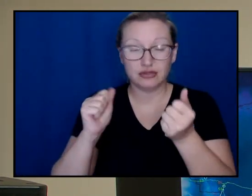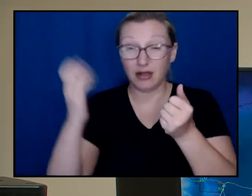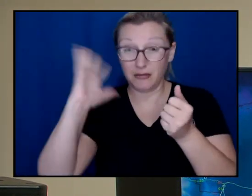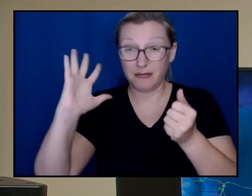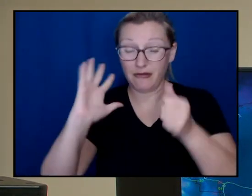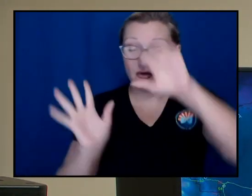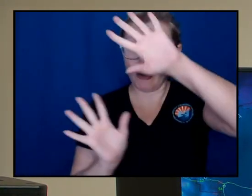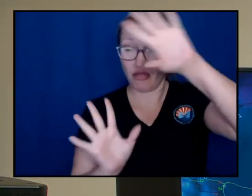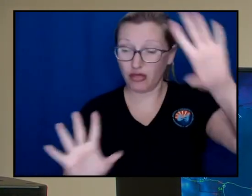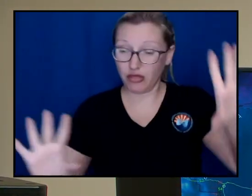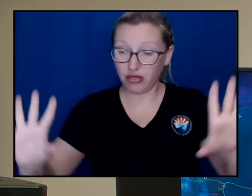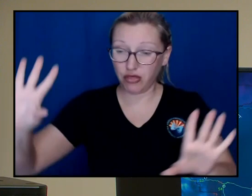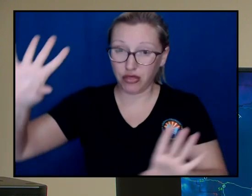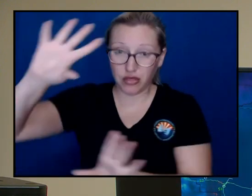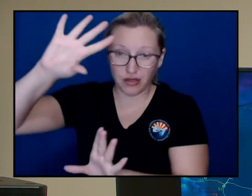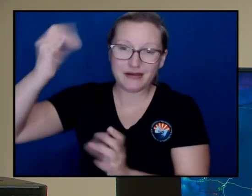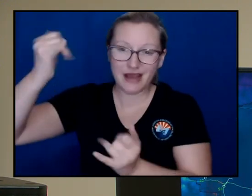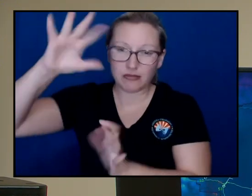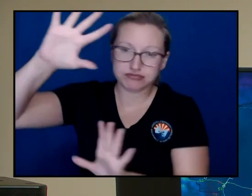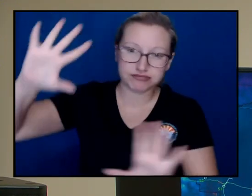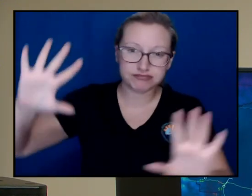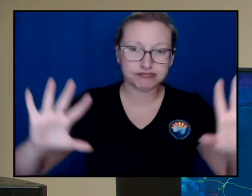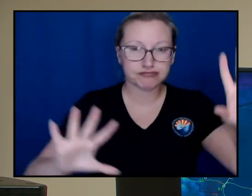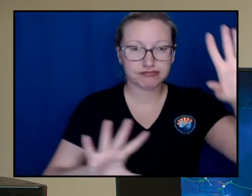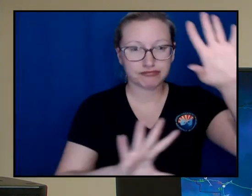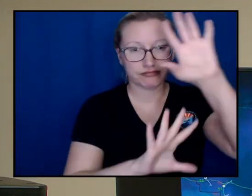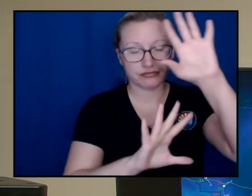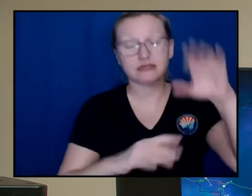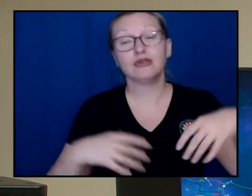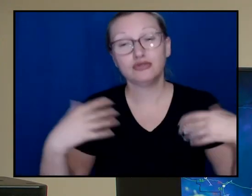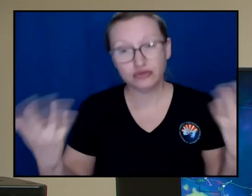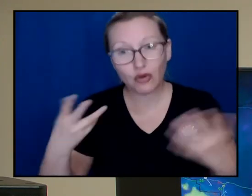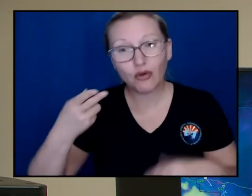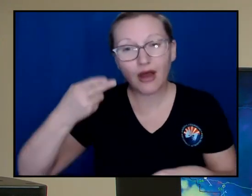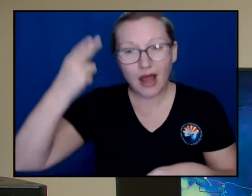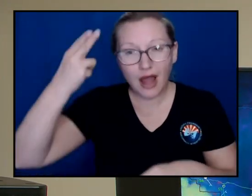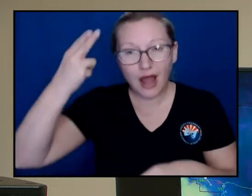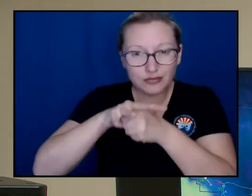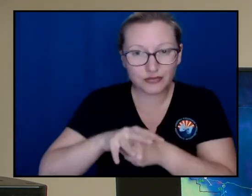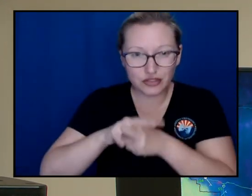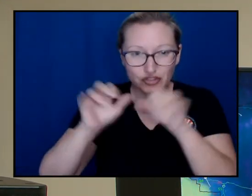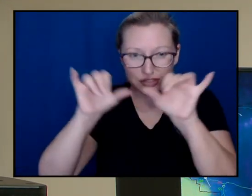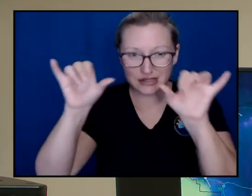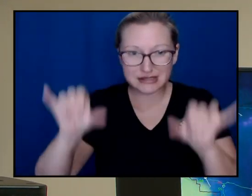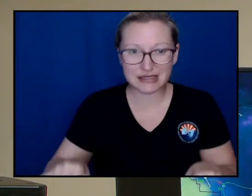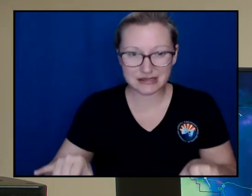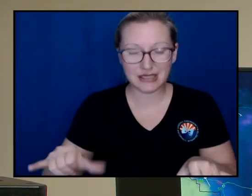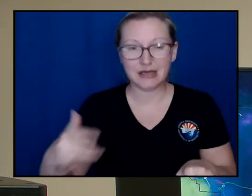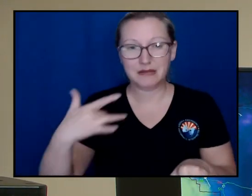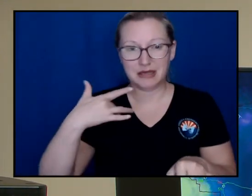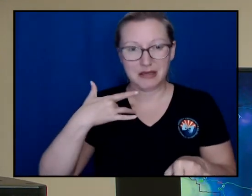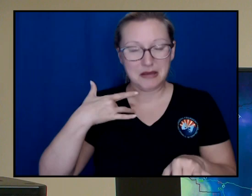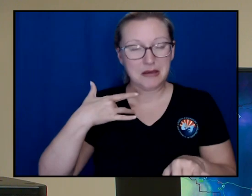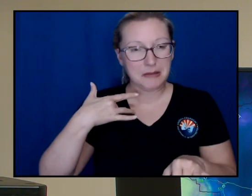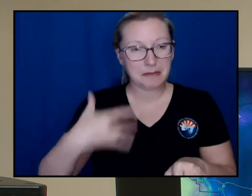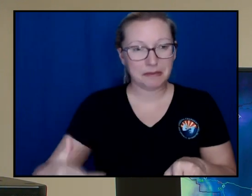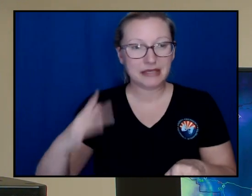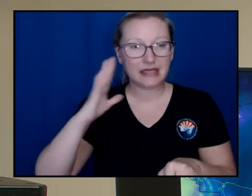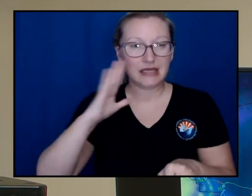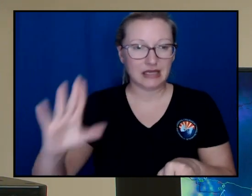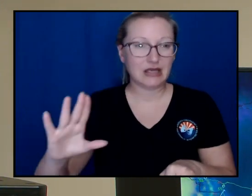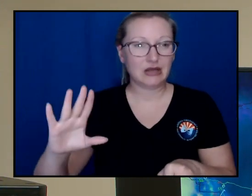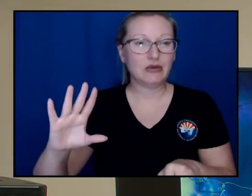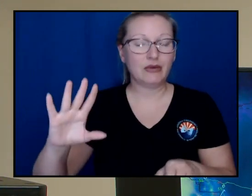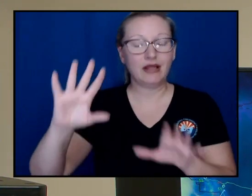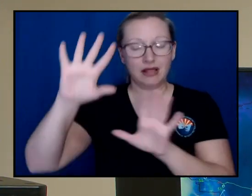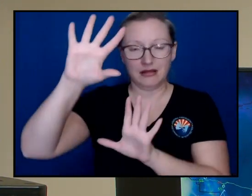tip of Colorado there. So high pressure systems spin in a clockwise motion, and that's what